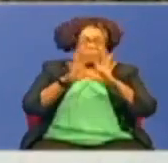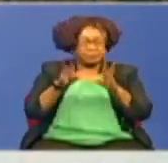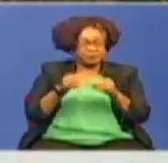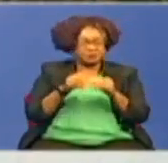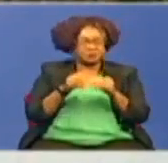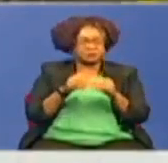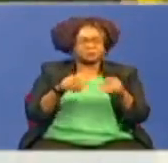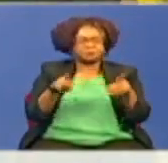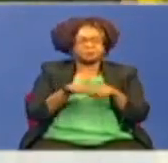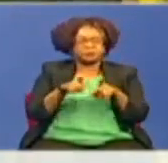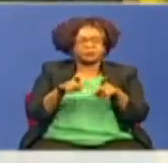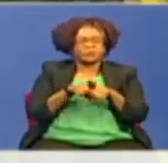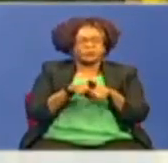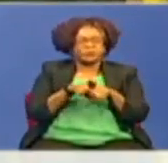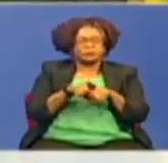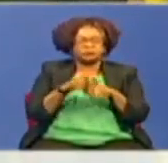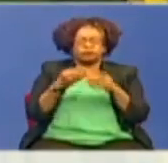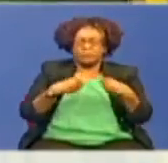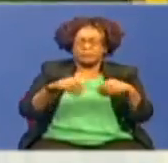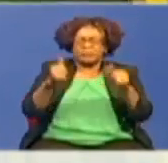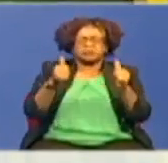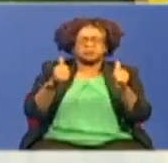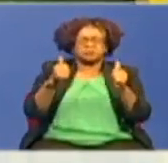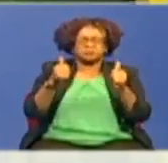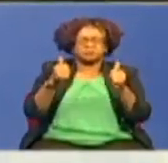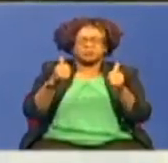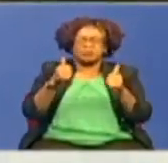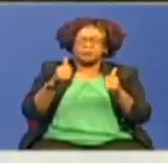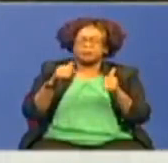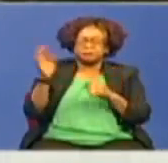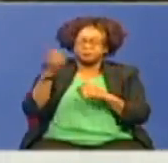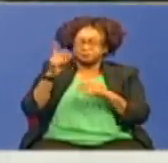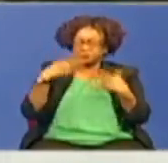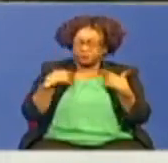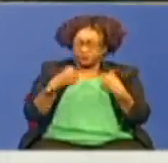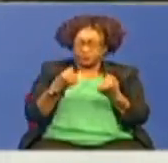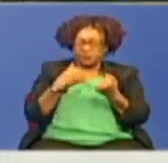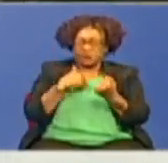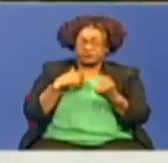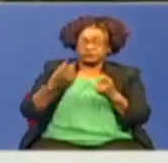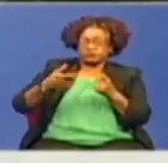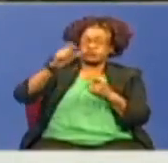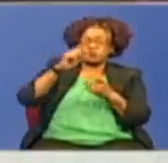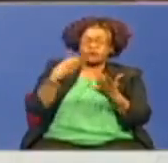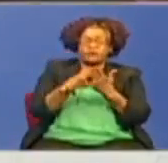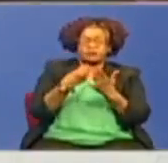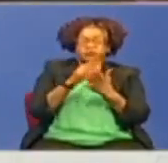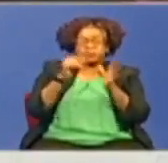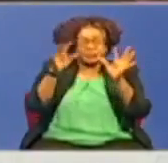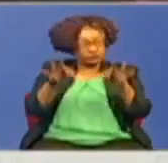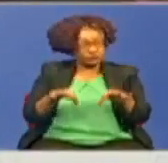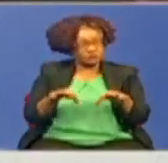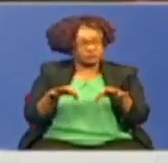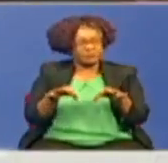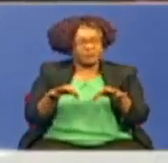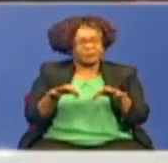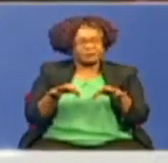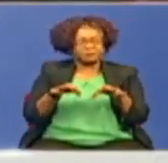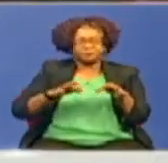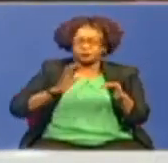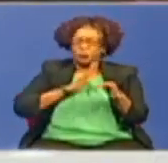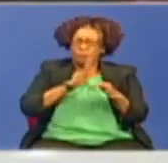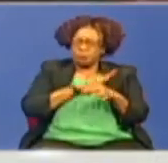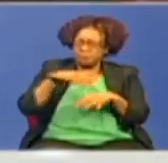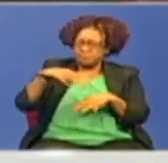and even further went ahead to bypass the Ministry of Health in seeking additional funding from the Treasury. Did your board